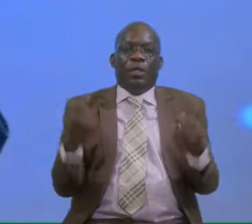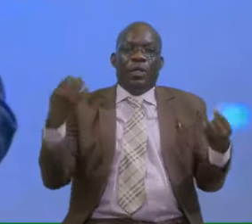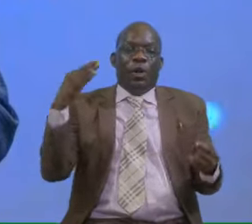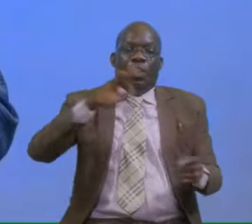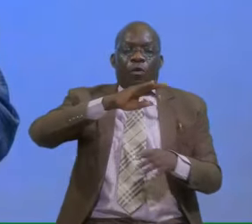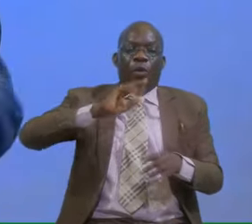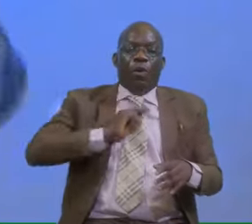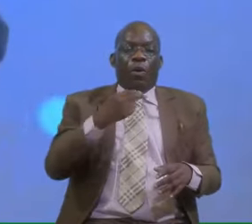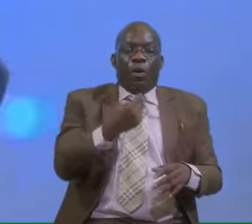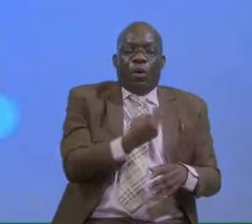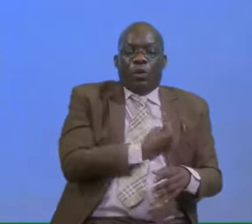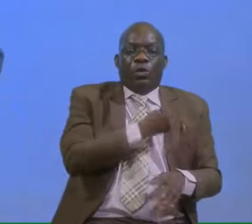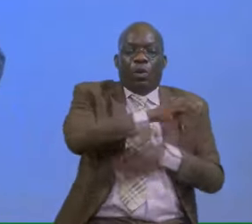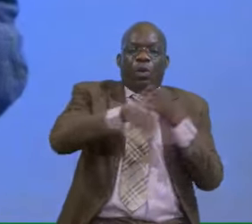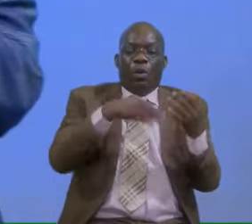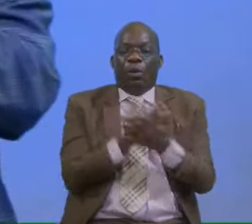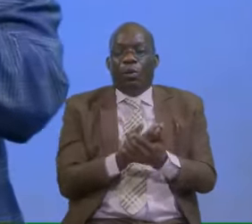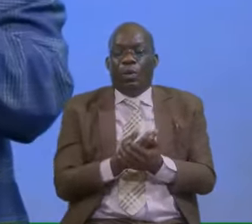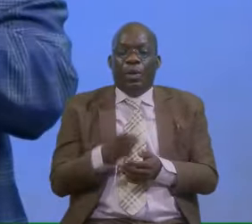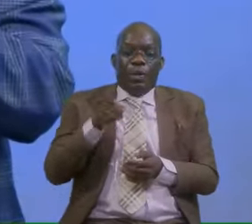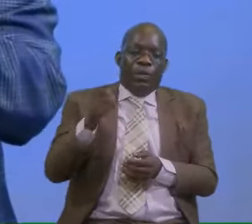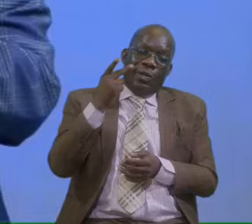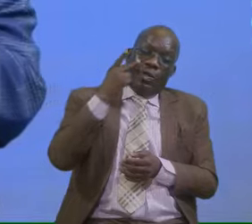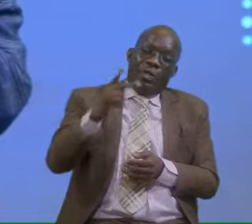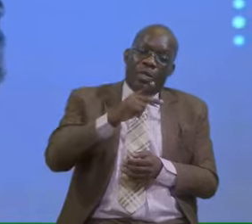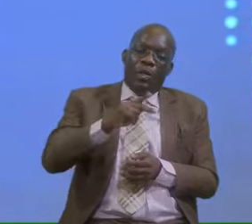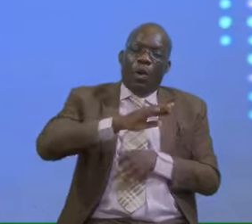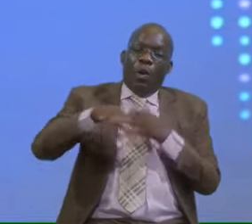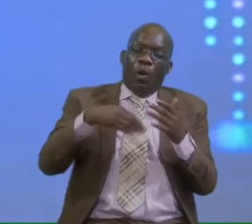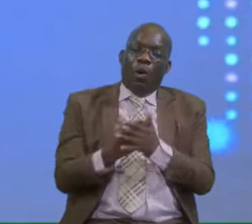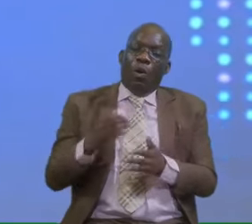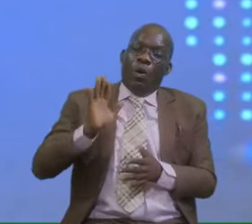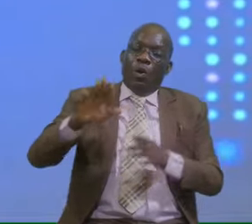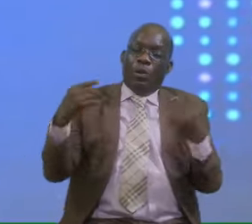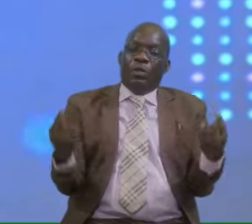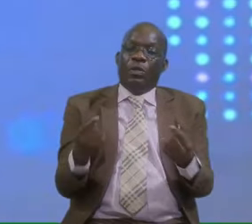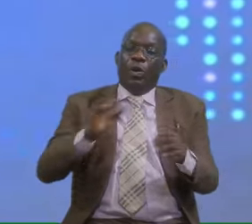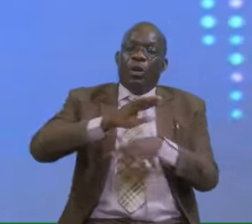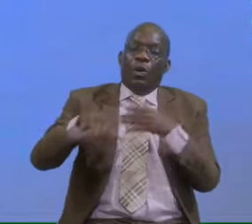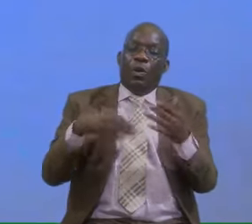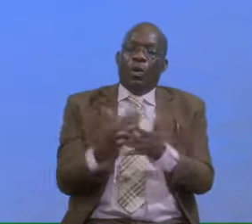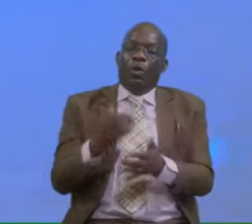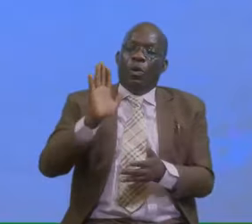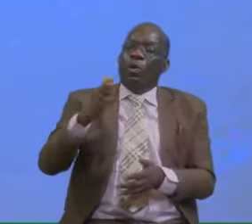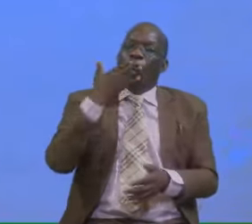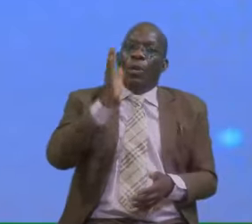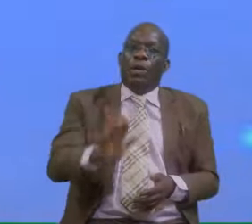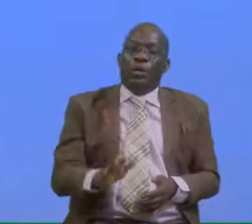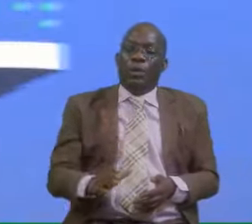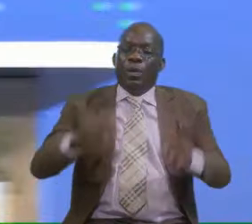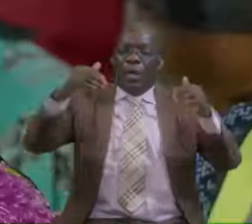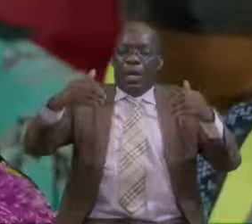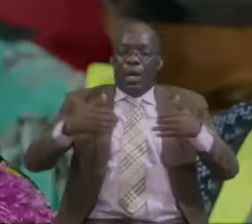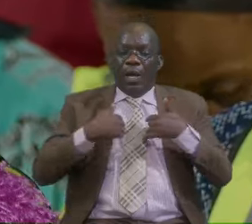us all. You see, all your sin, all your iniquity has been